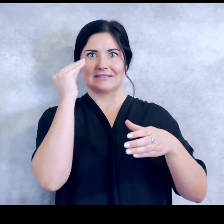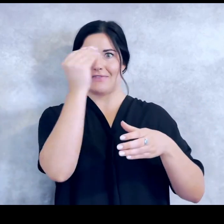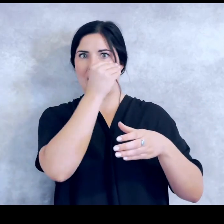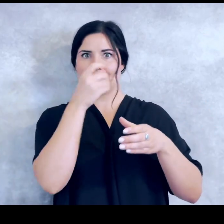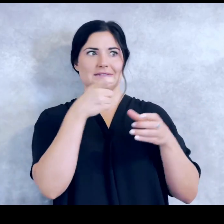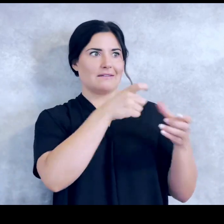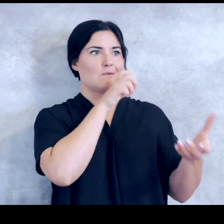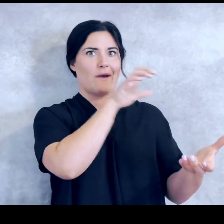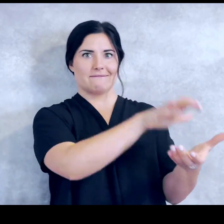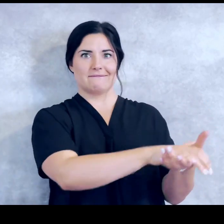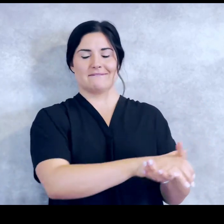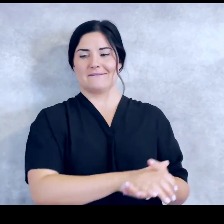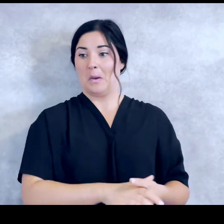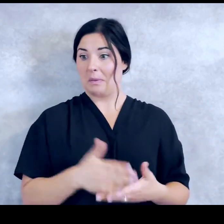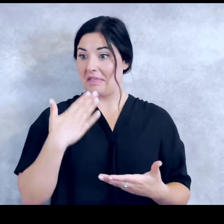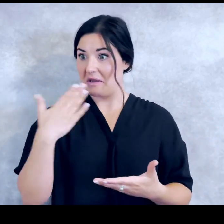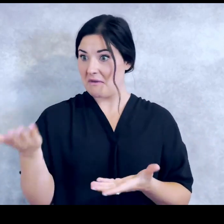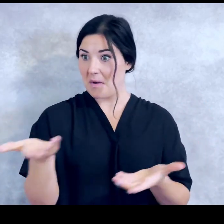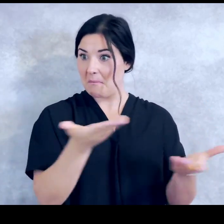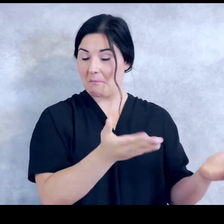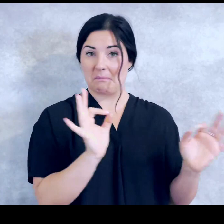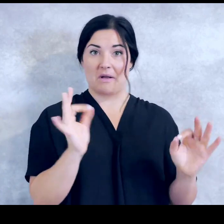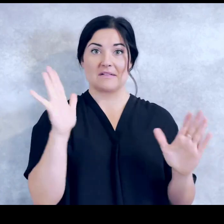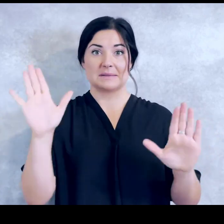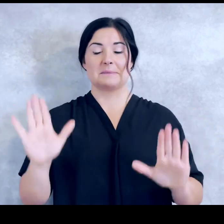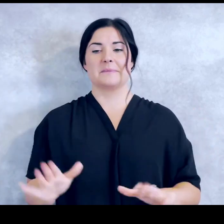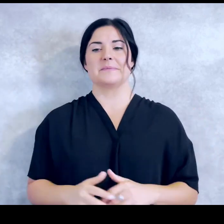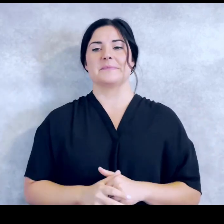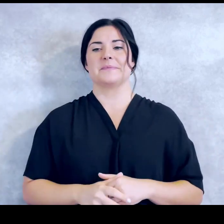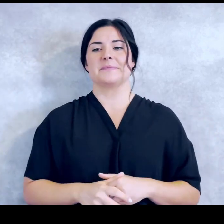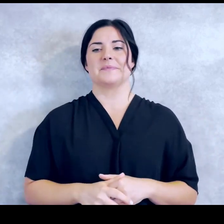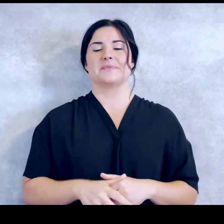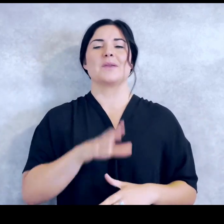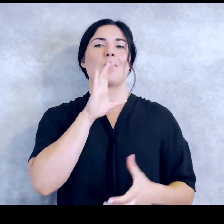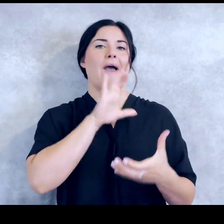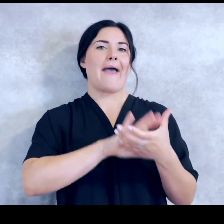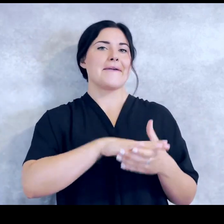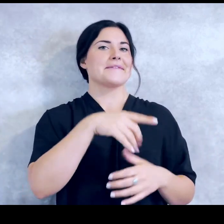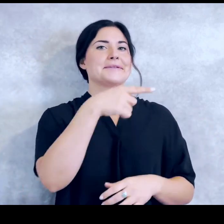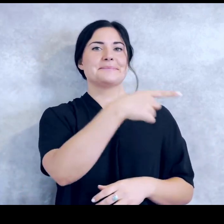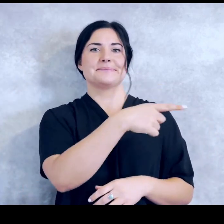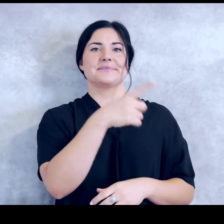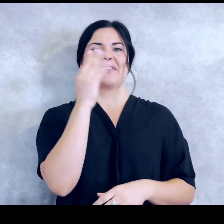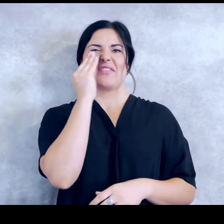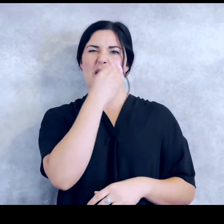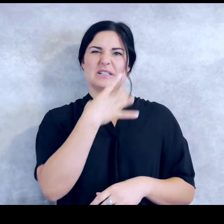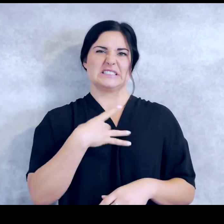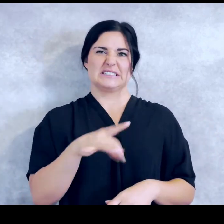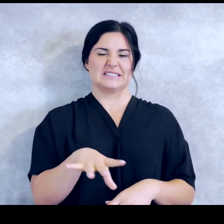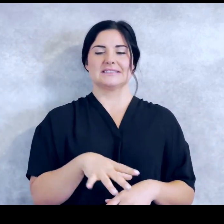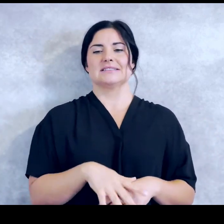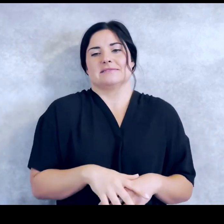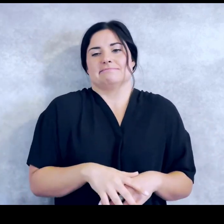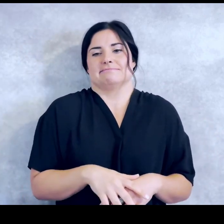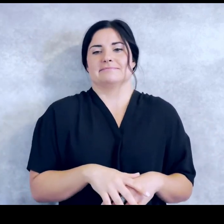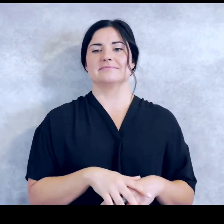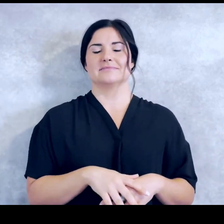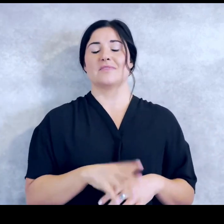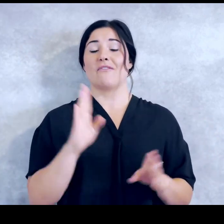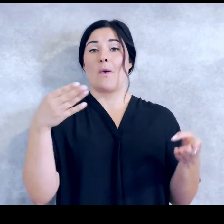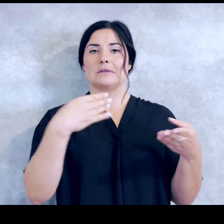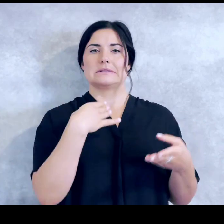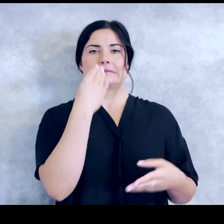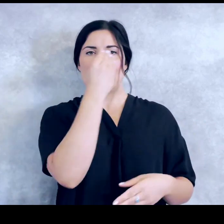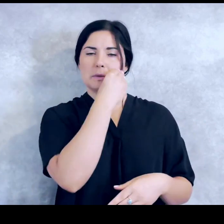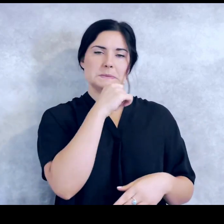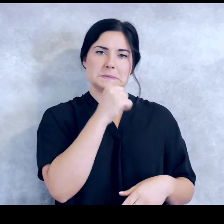we just went vase and everything, and awesome. Yeah. My wife is not a big flower person, so it's really